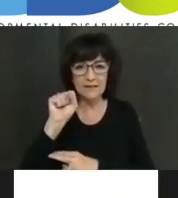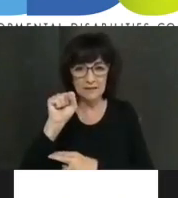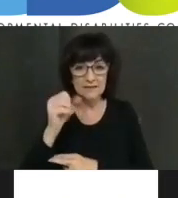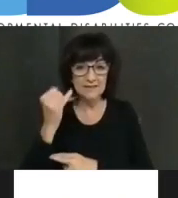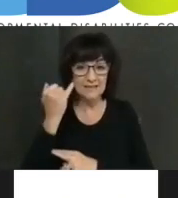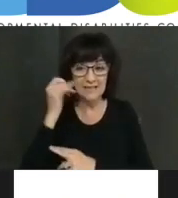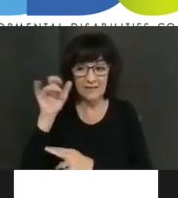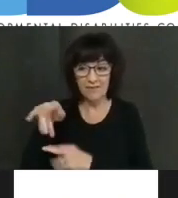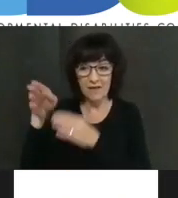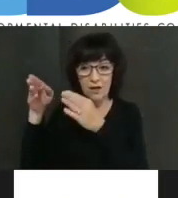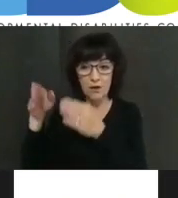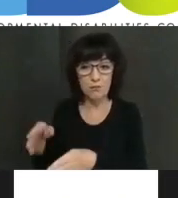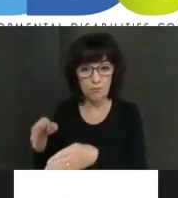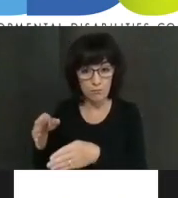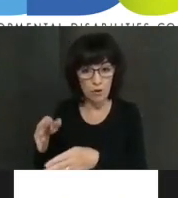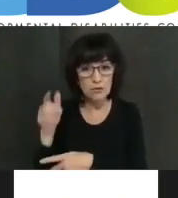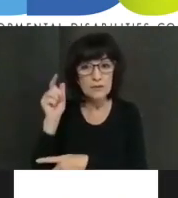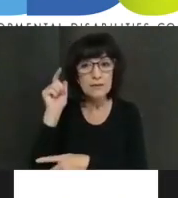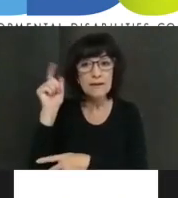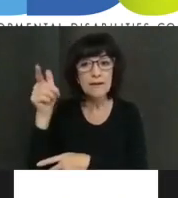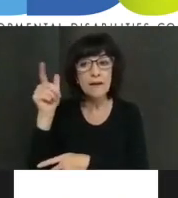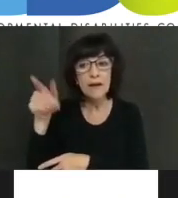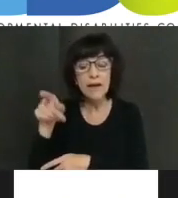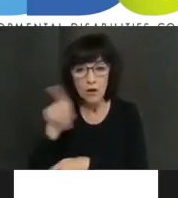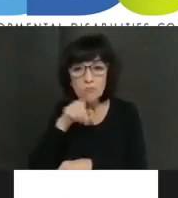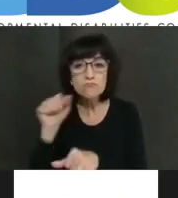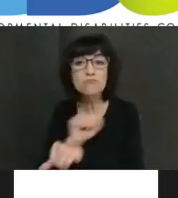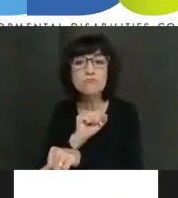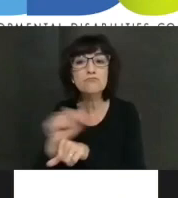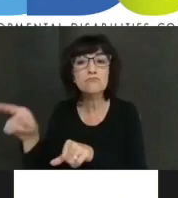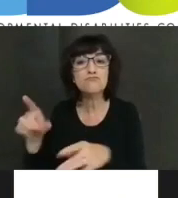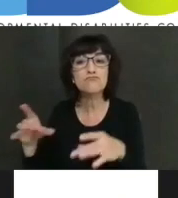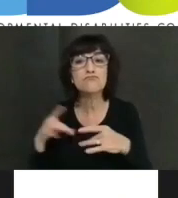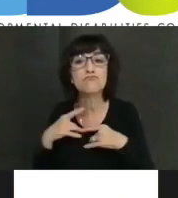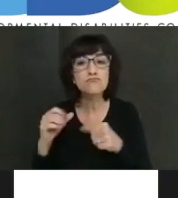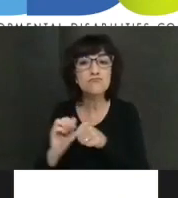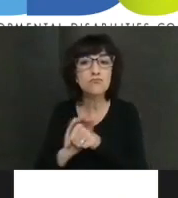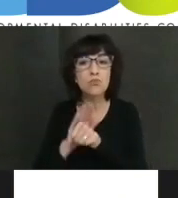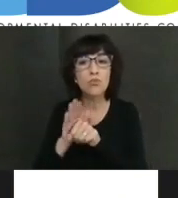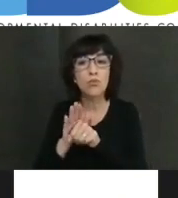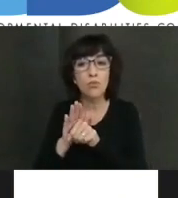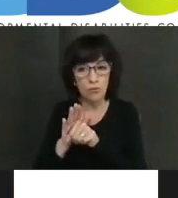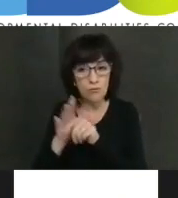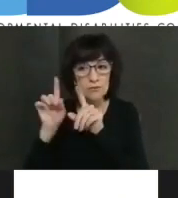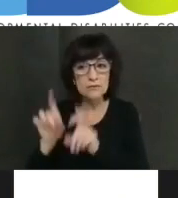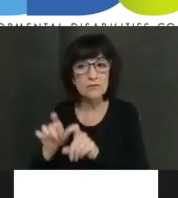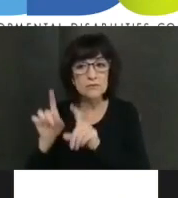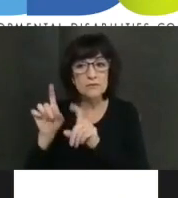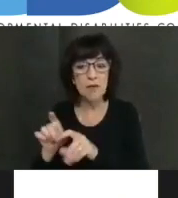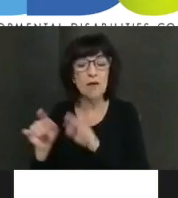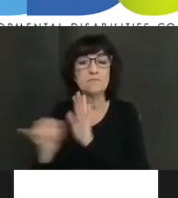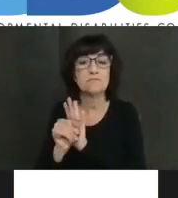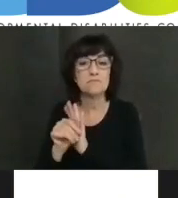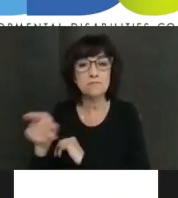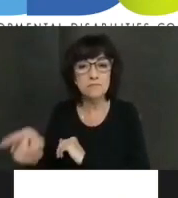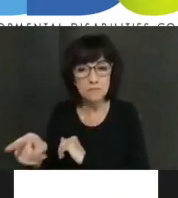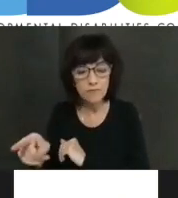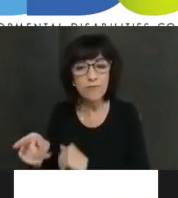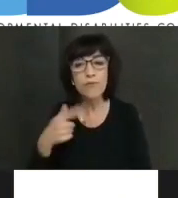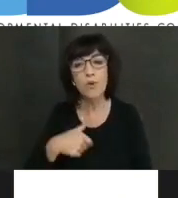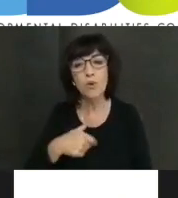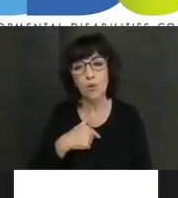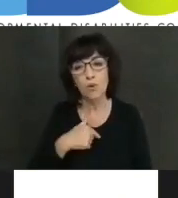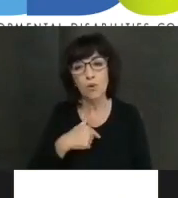positive, our Division of Public Health, when they talk with them, when they start to investigate the case and they ask them if they have an app, then